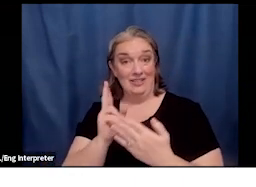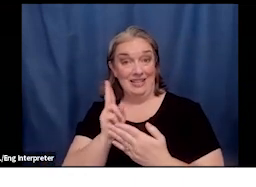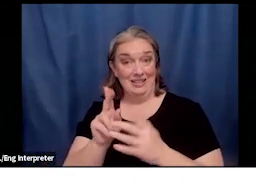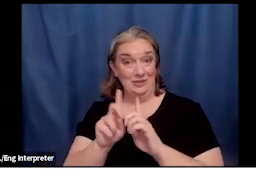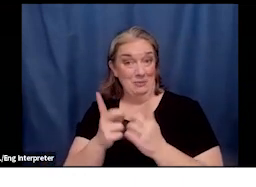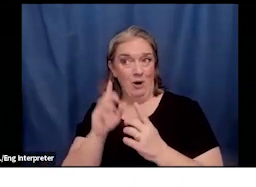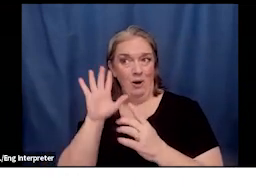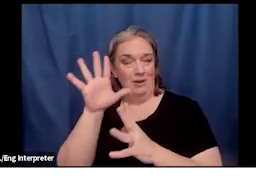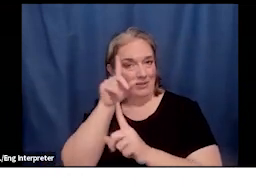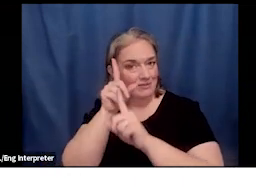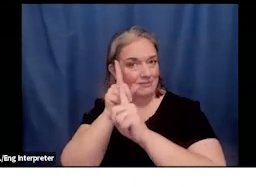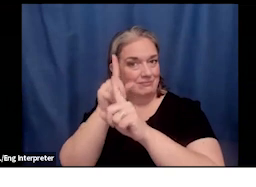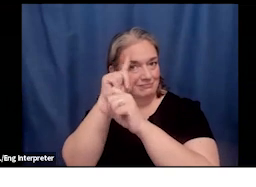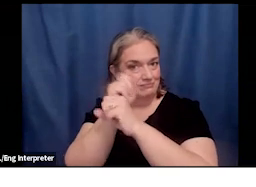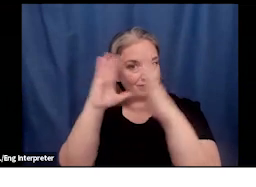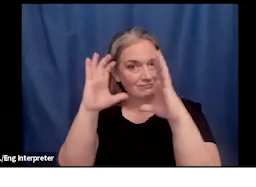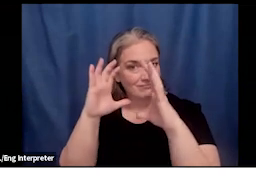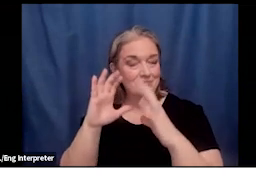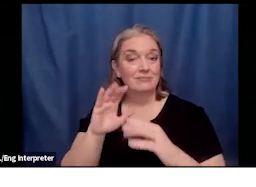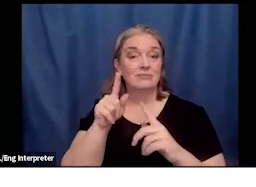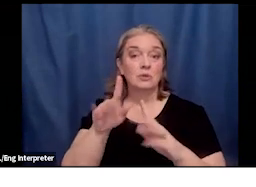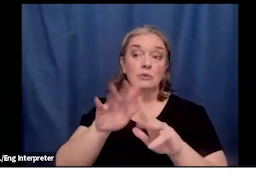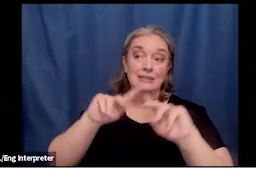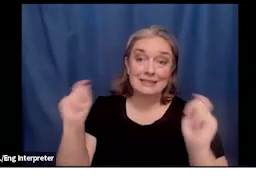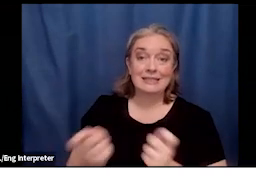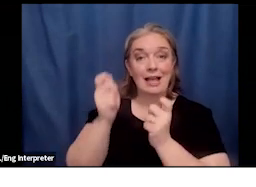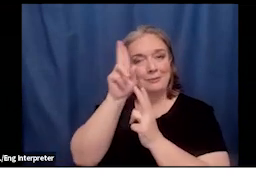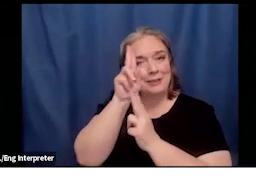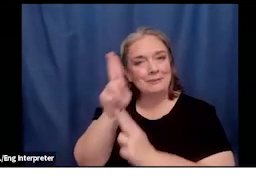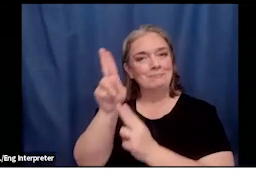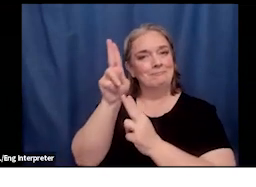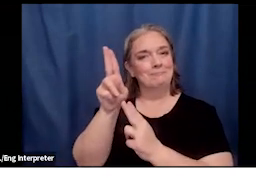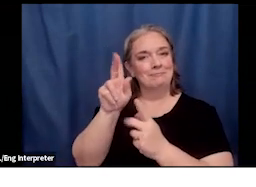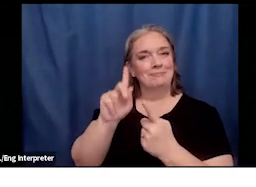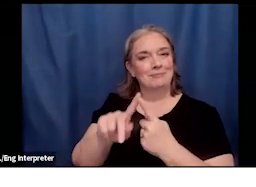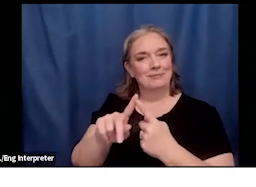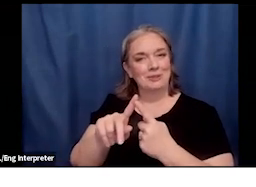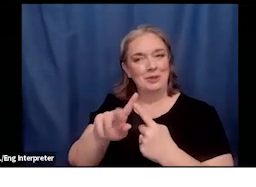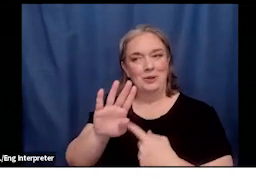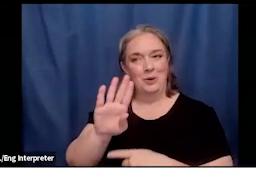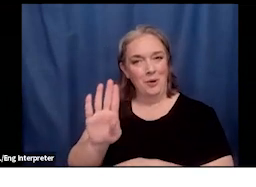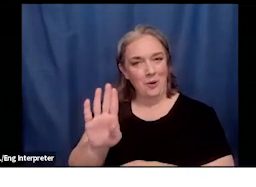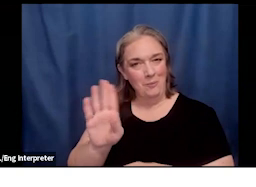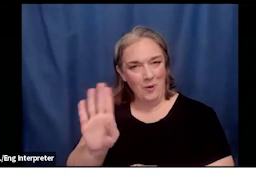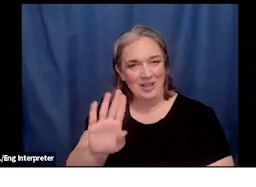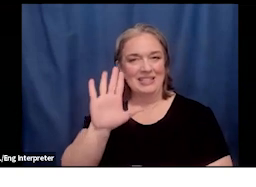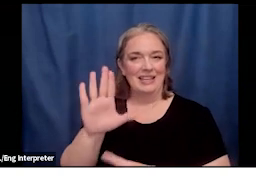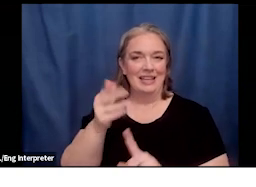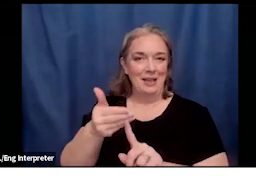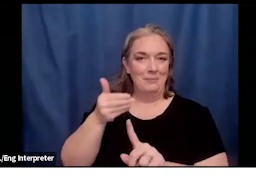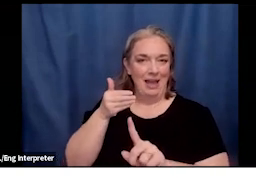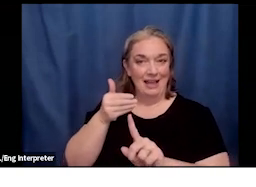is your work addressing, celebrating Boise's, past and current